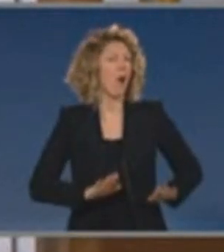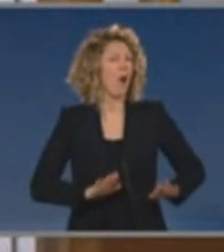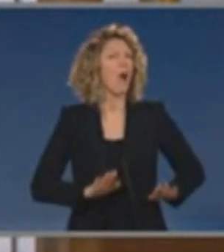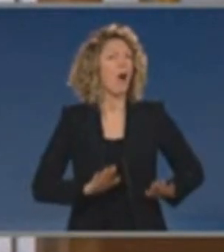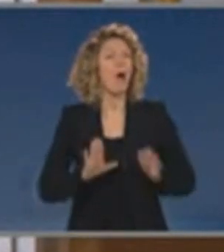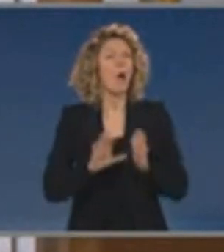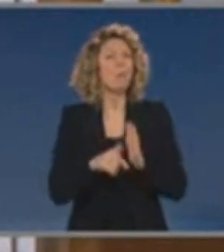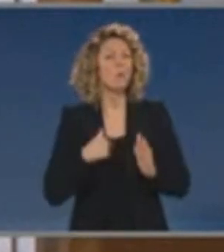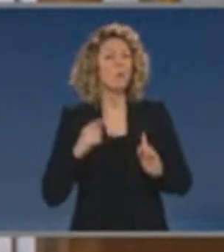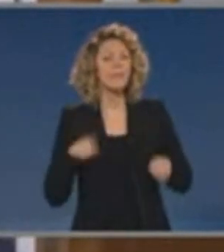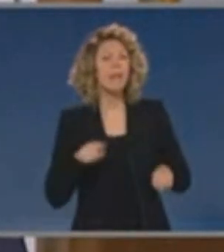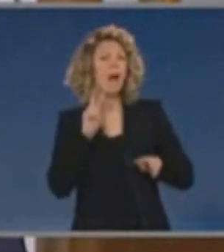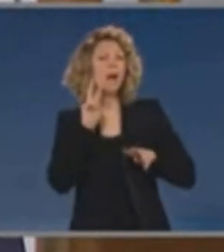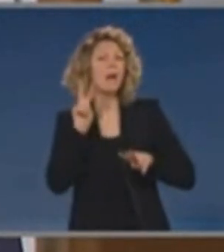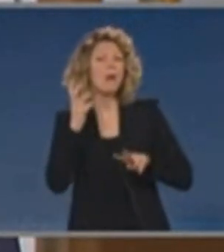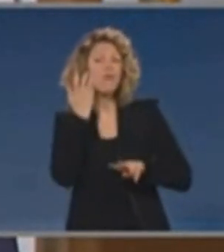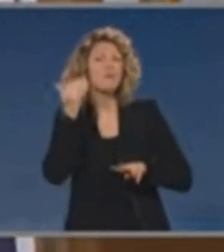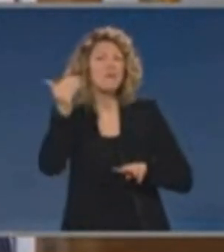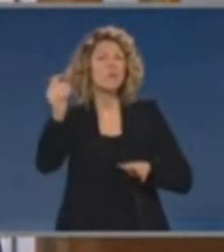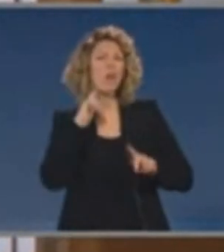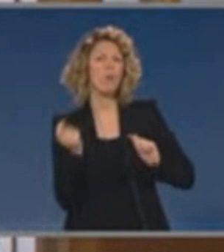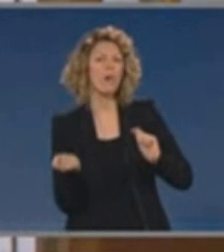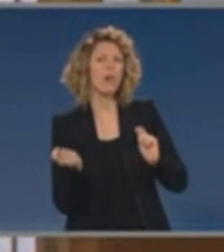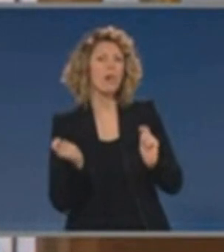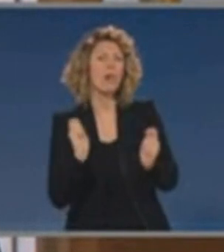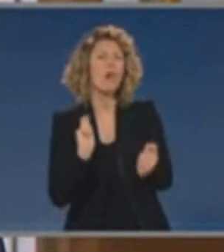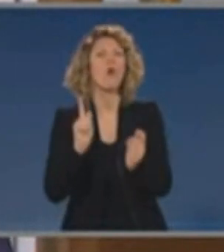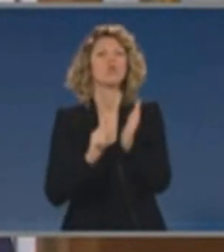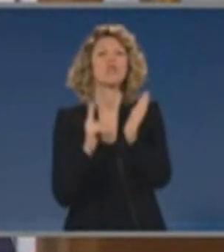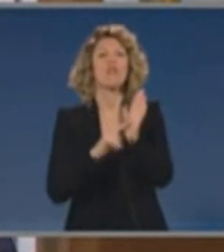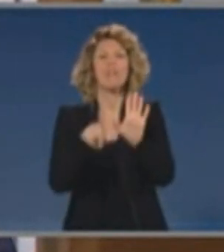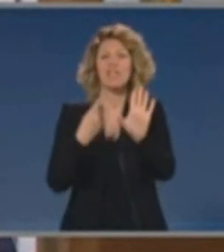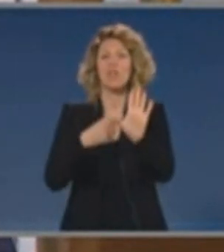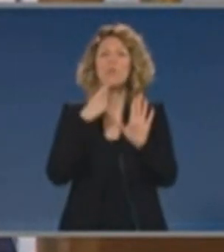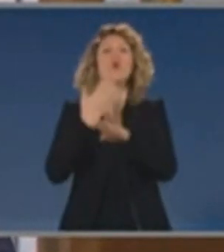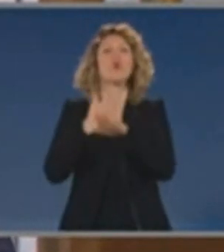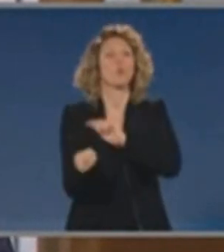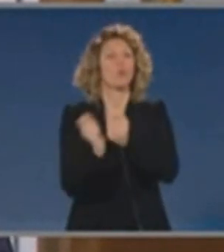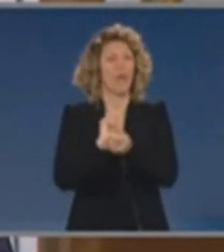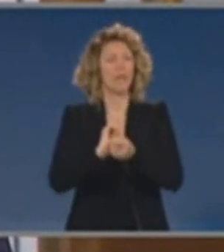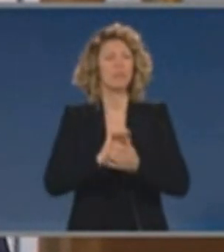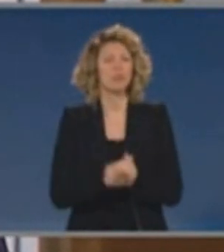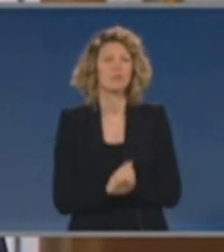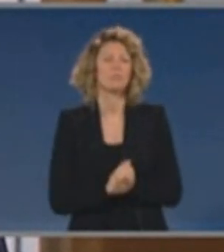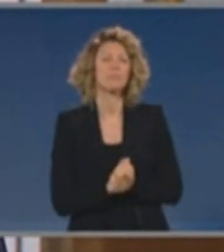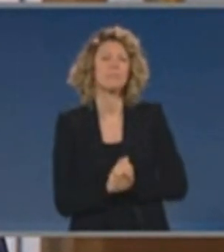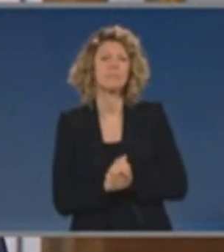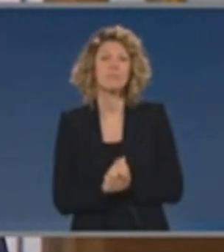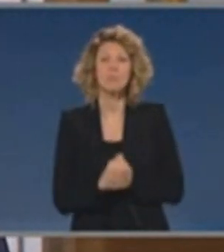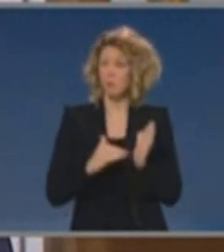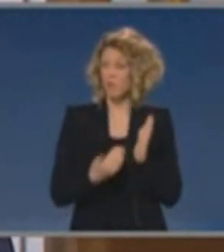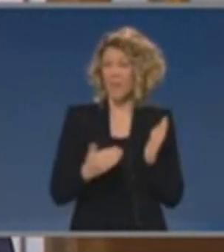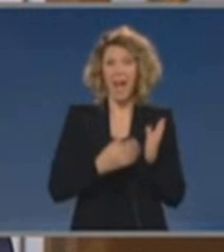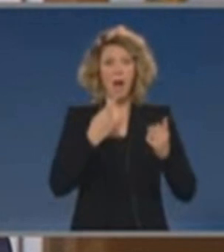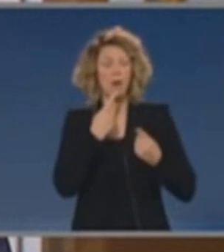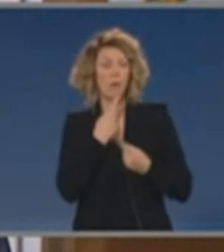seamlessly move to this new regime from the 1st of January next year. Finally, these